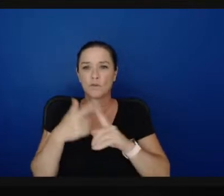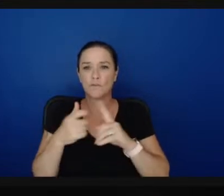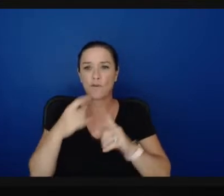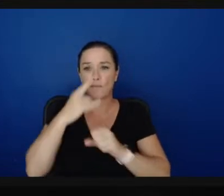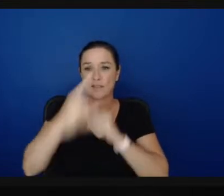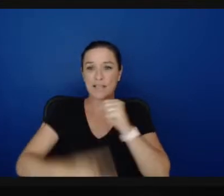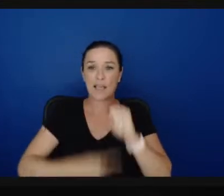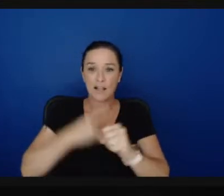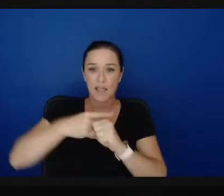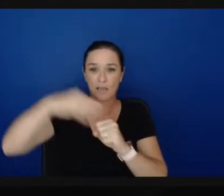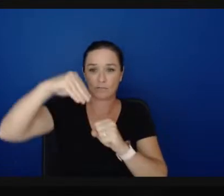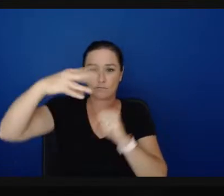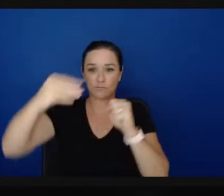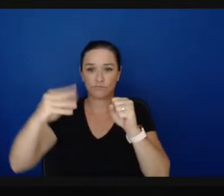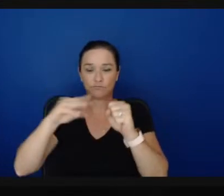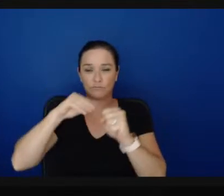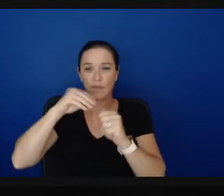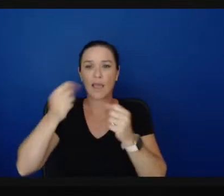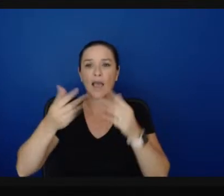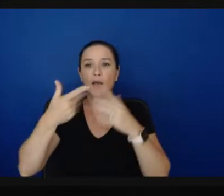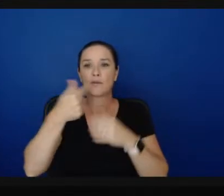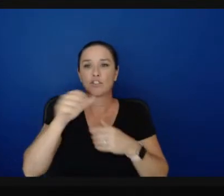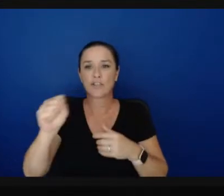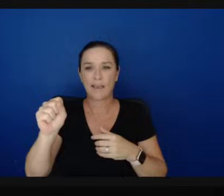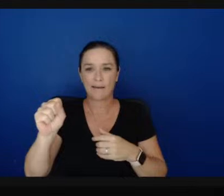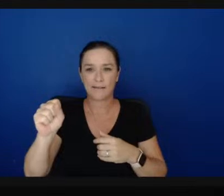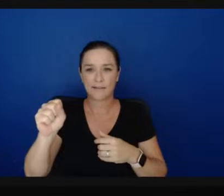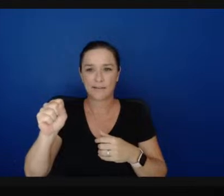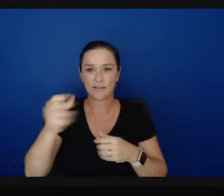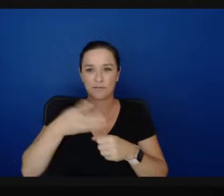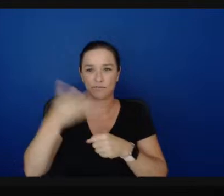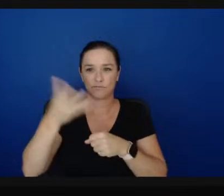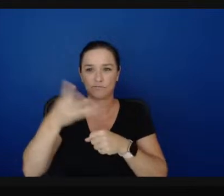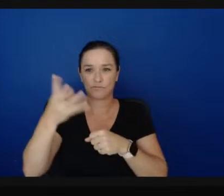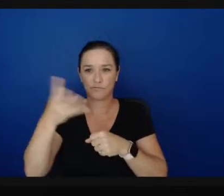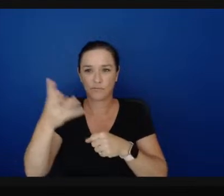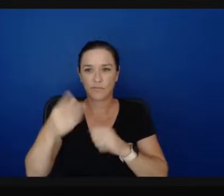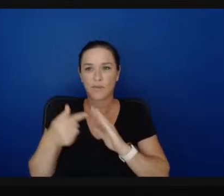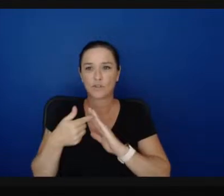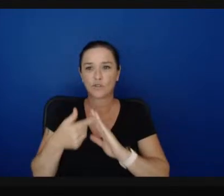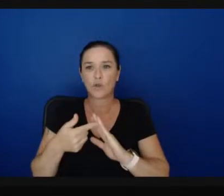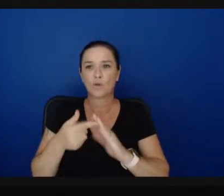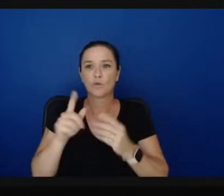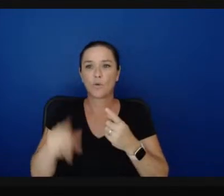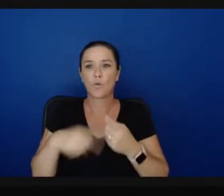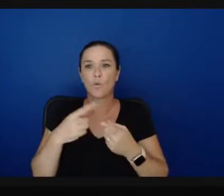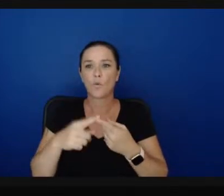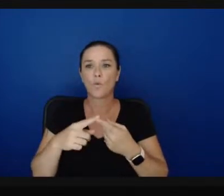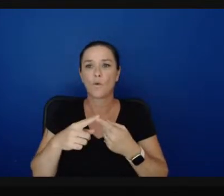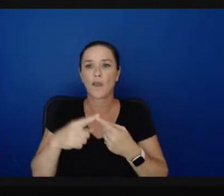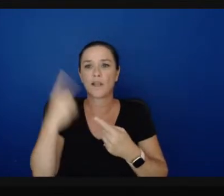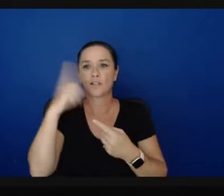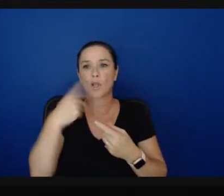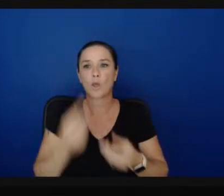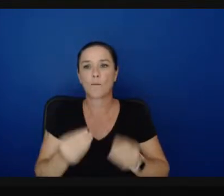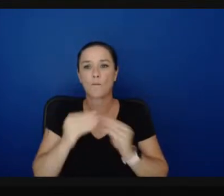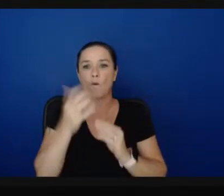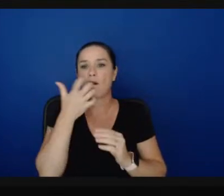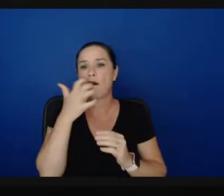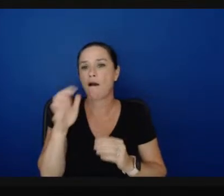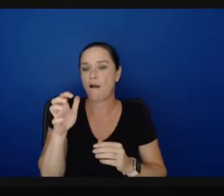captures how much gas comes out. It's showing when does it look extra hot, thermal